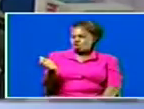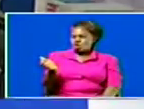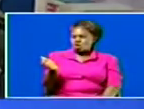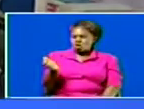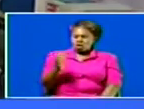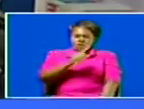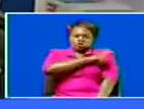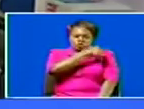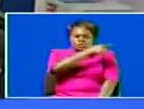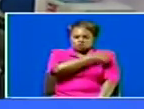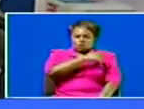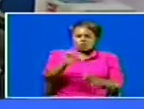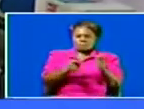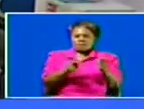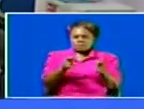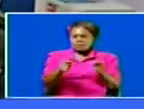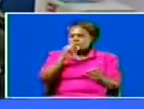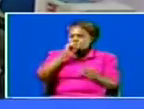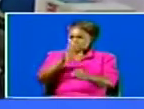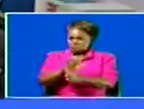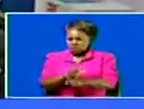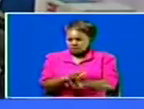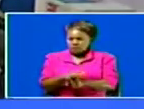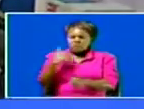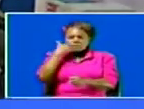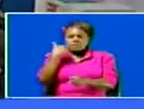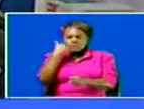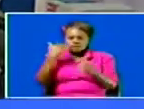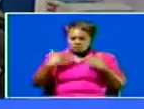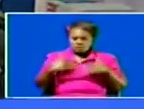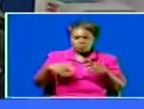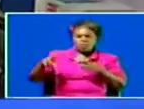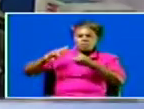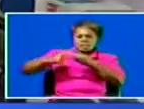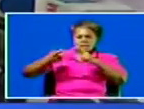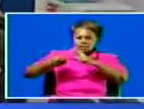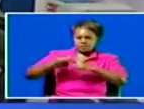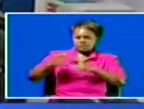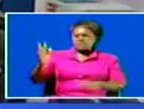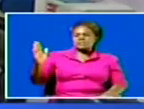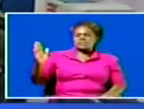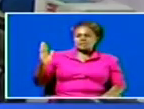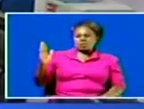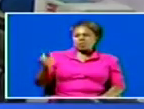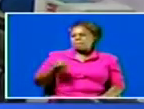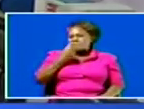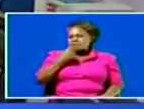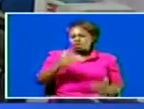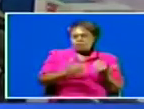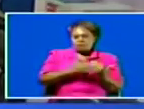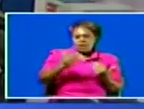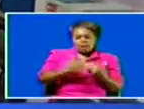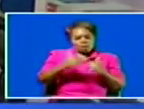KNH management and staff wish to assure patients and relatives that their security and medical care is